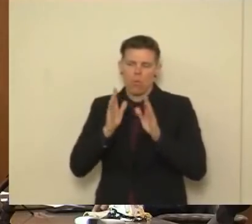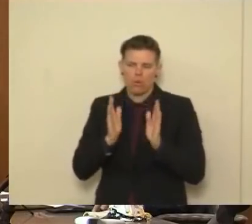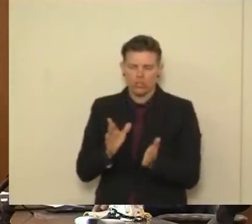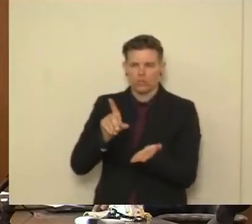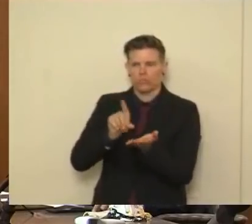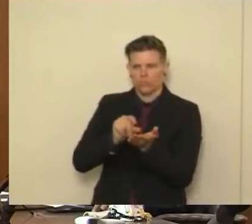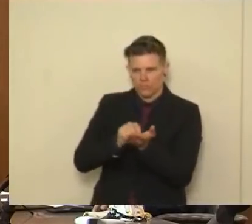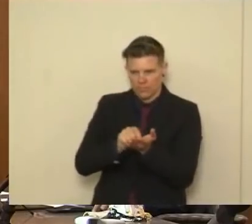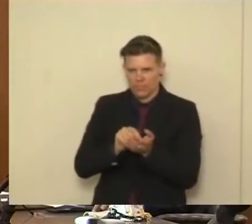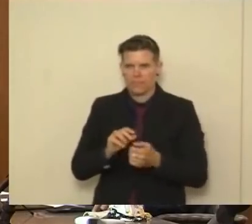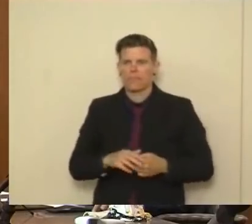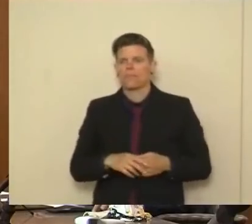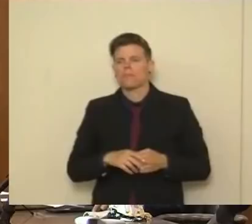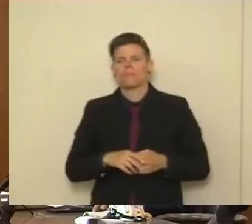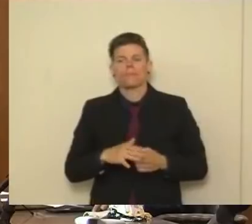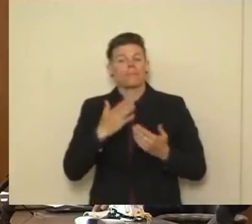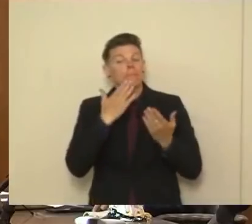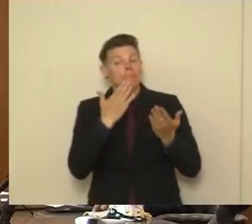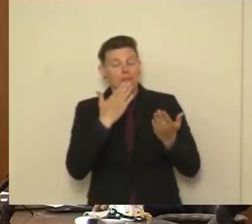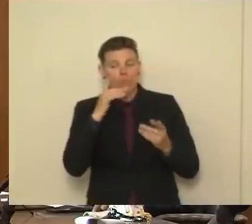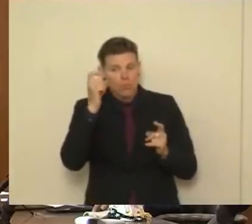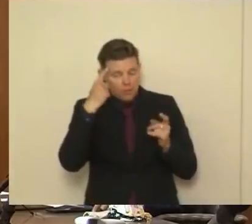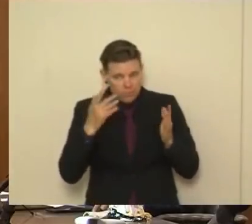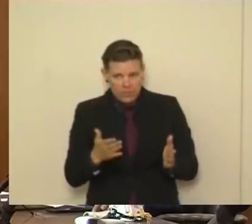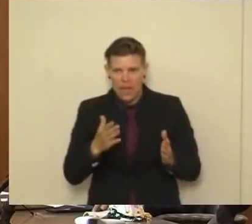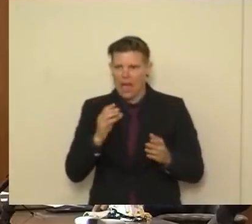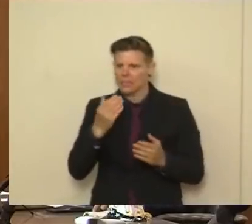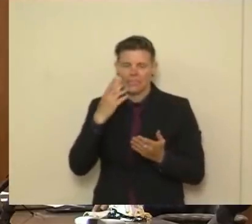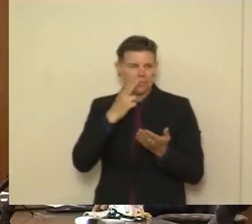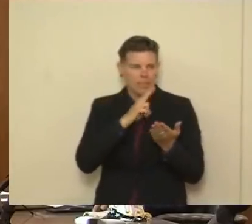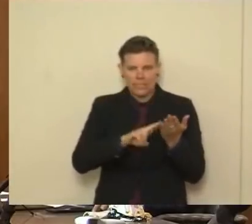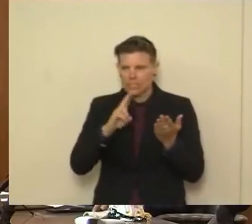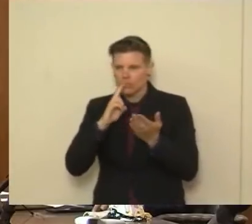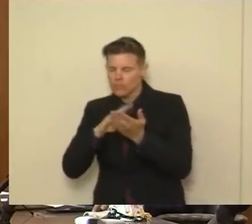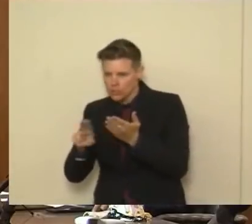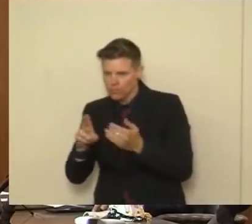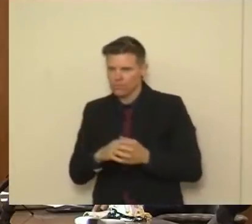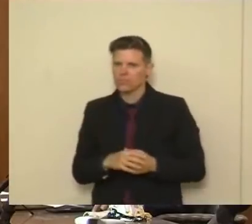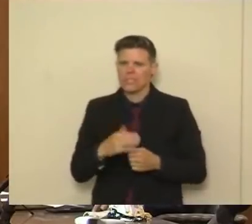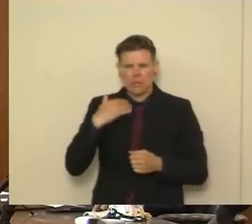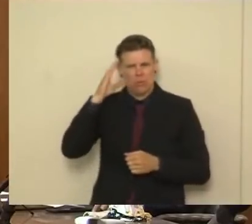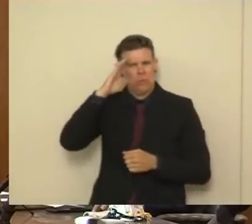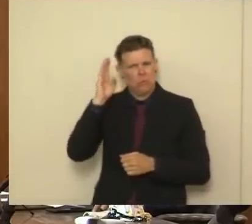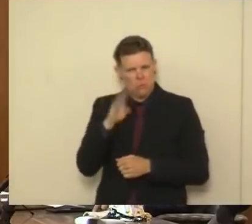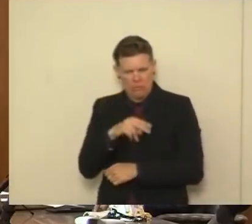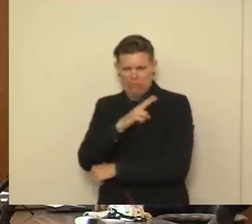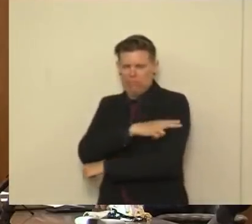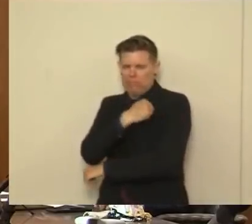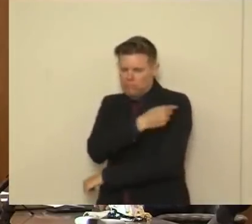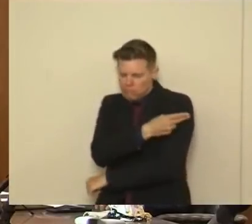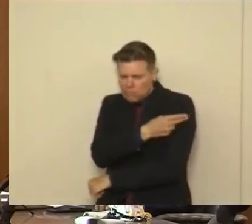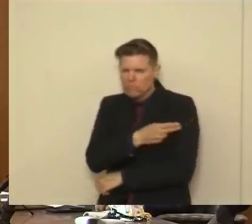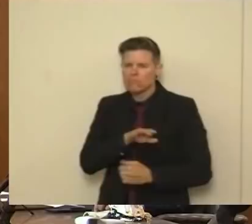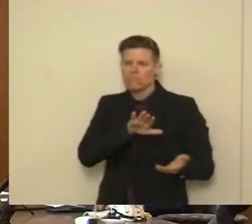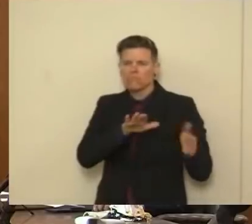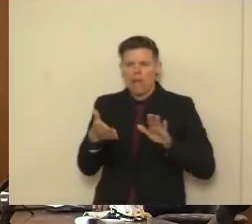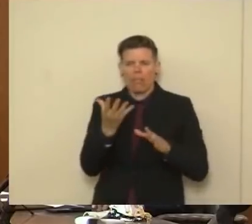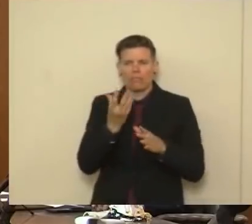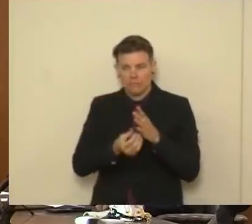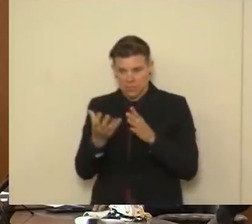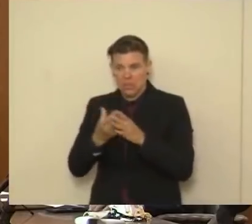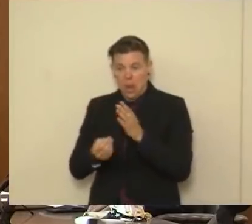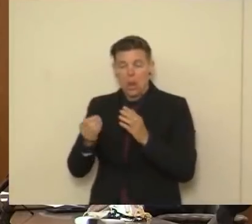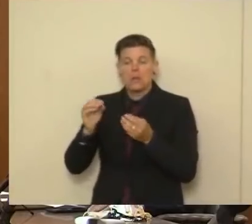you, Governor and Secretaries. I note that our hospitalizations and our deaths have been declining.